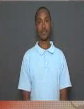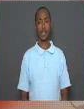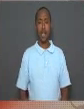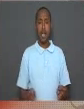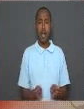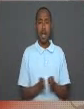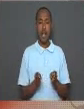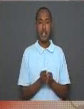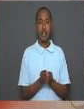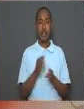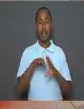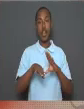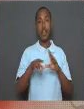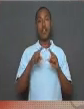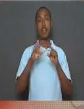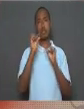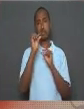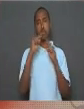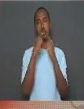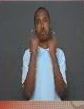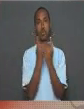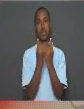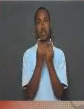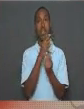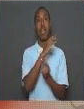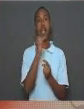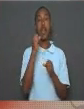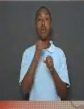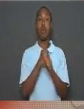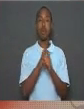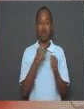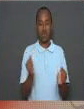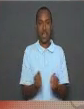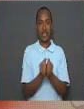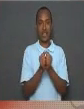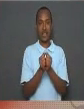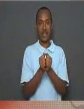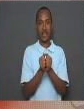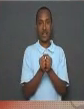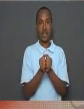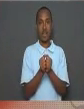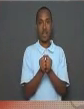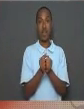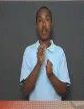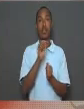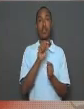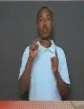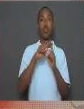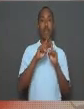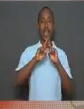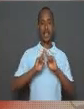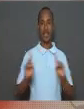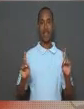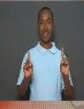Gather in small groups and work together to